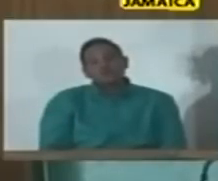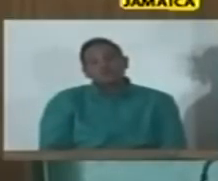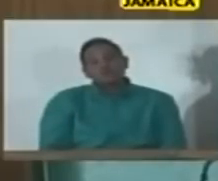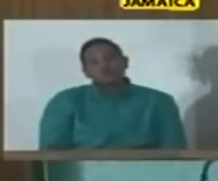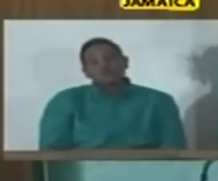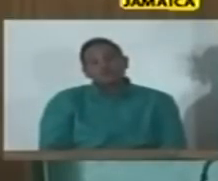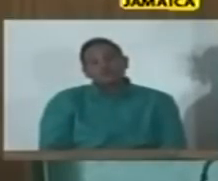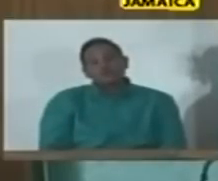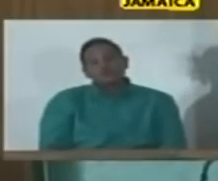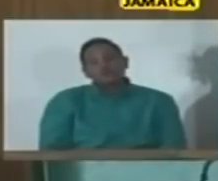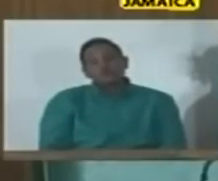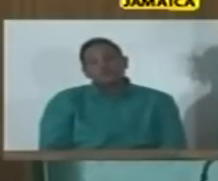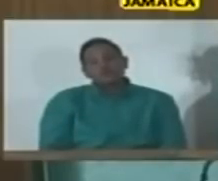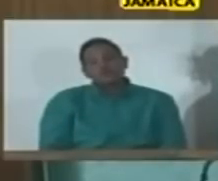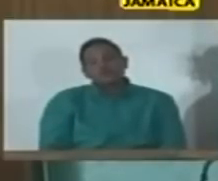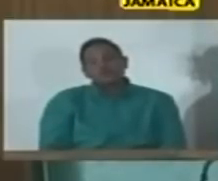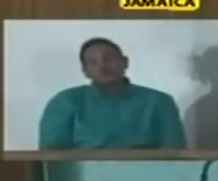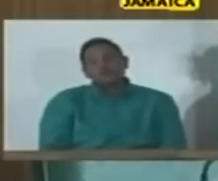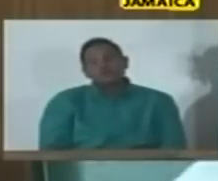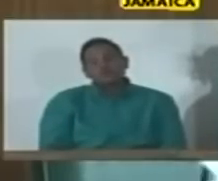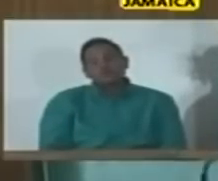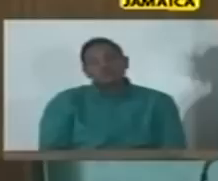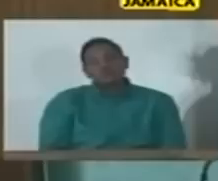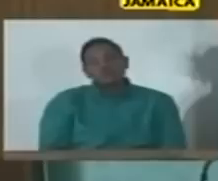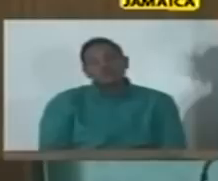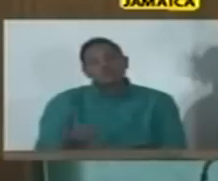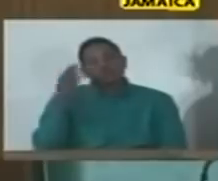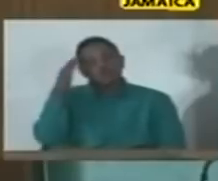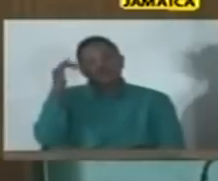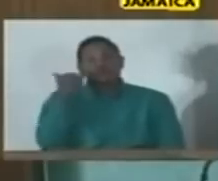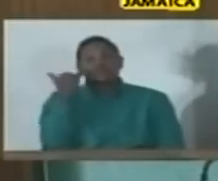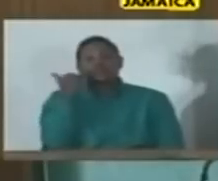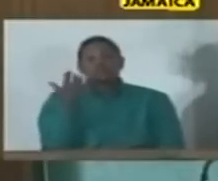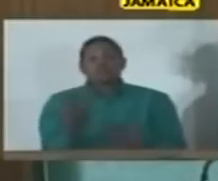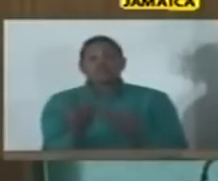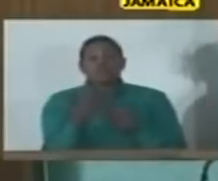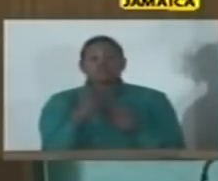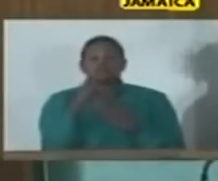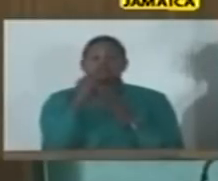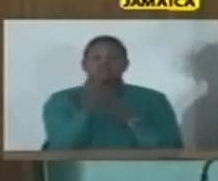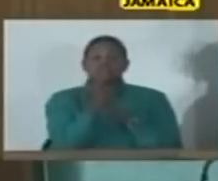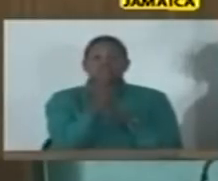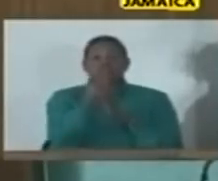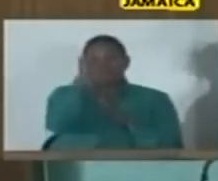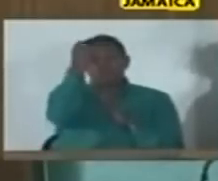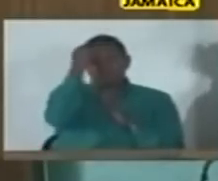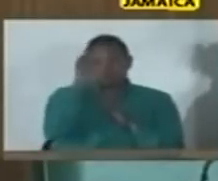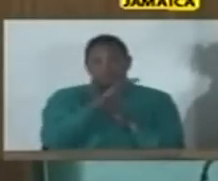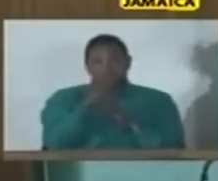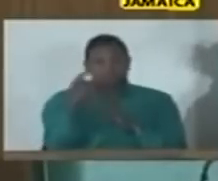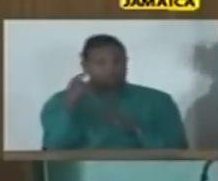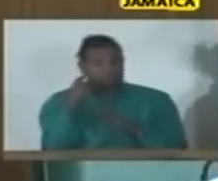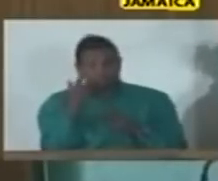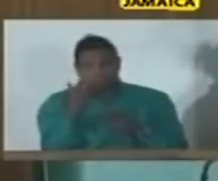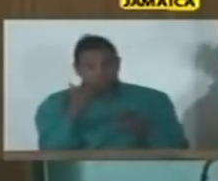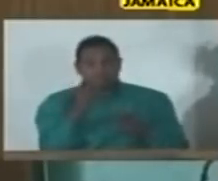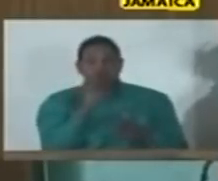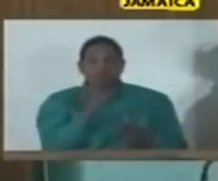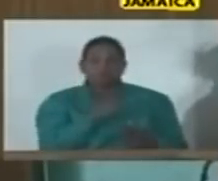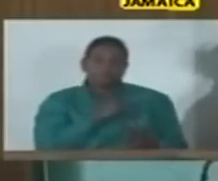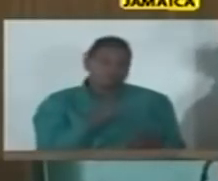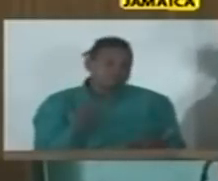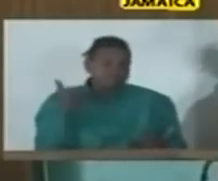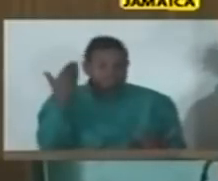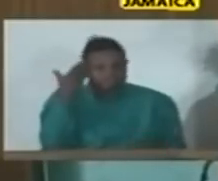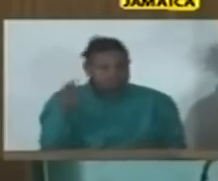I don't know if the engagement of the leader of government business is on that